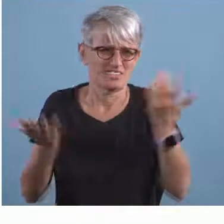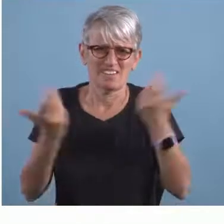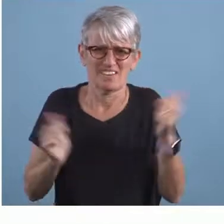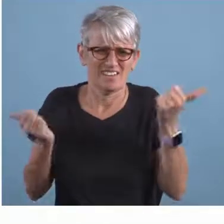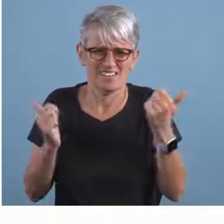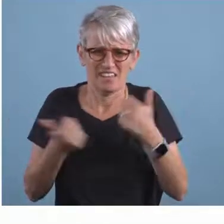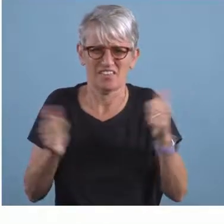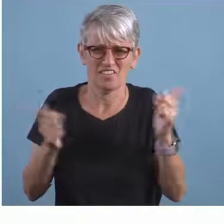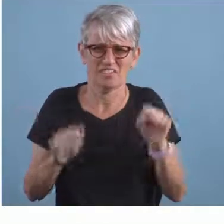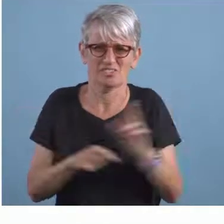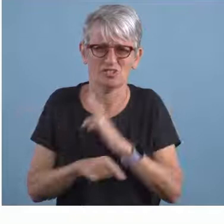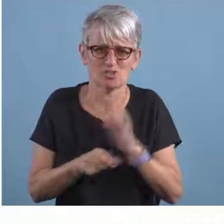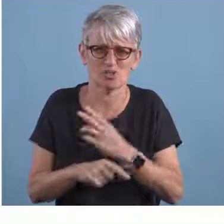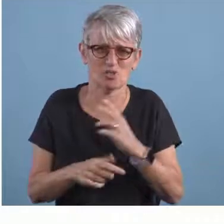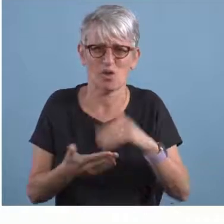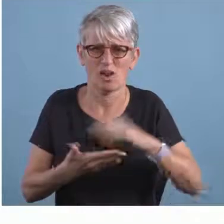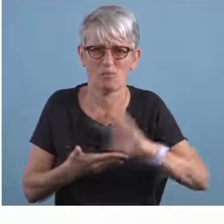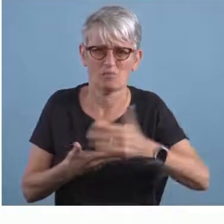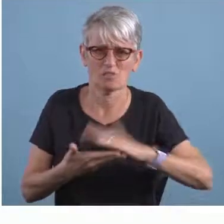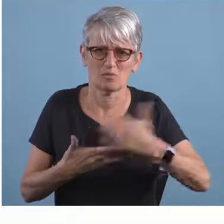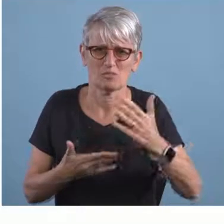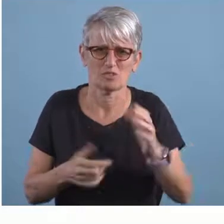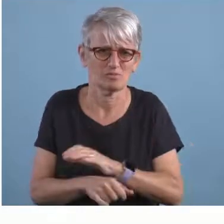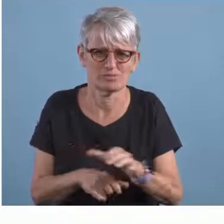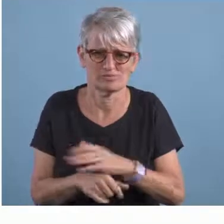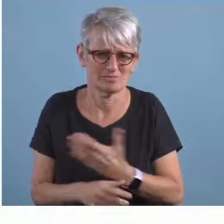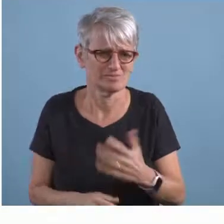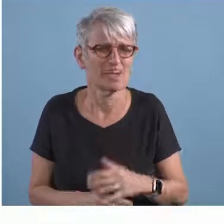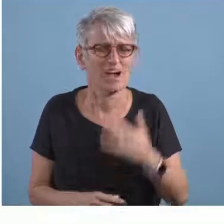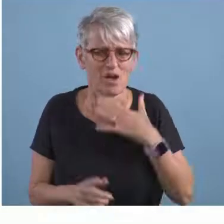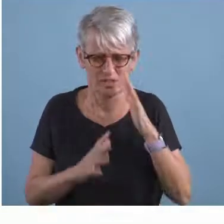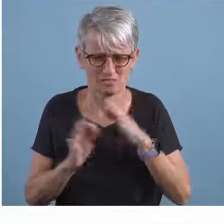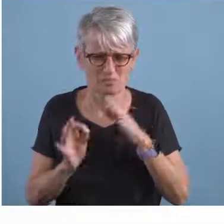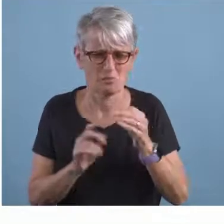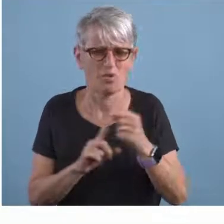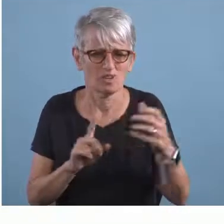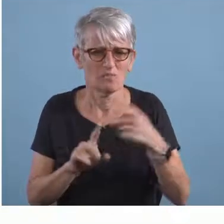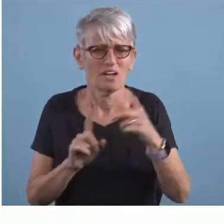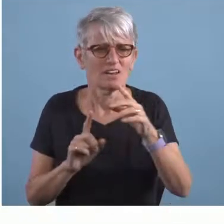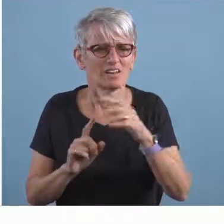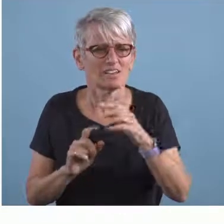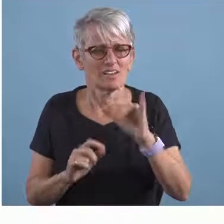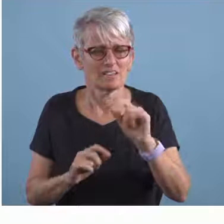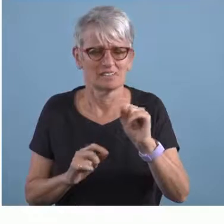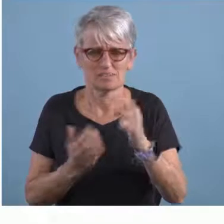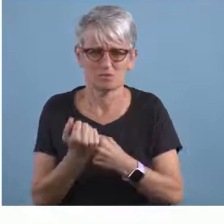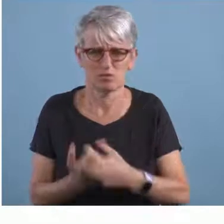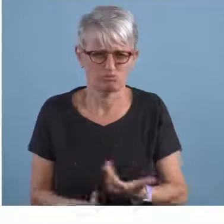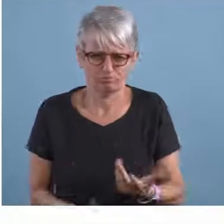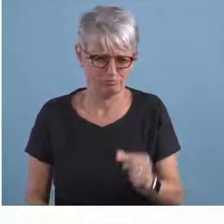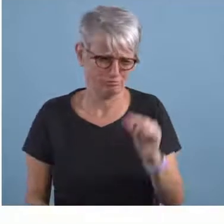notepad, laptop computer. And I'll talk a little bit more about this in a minute, but IT support is